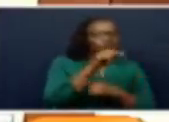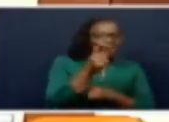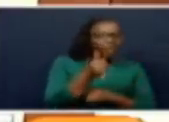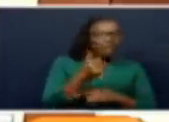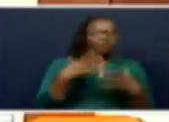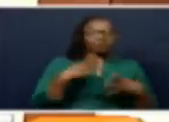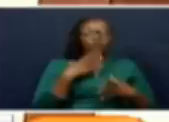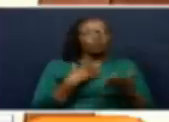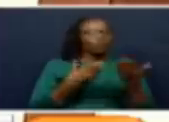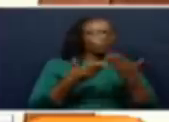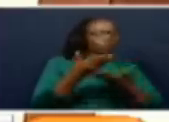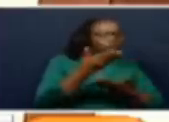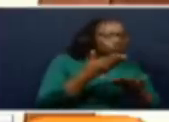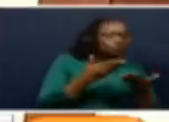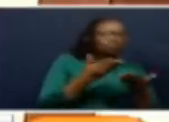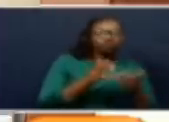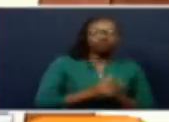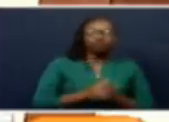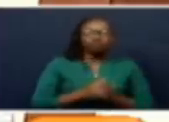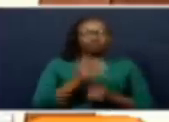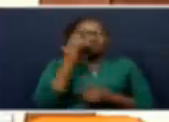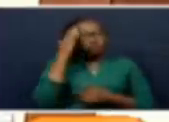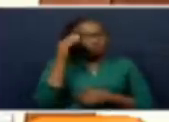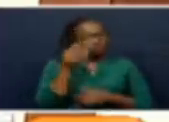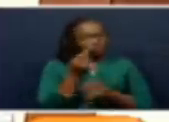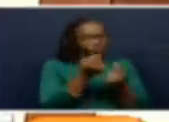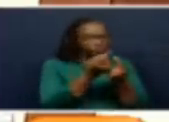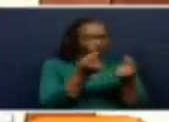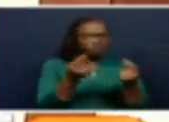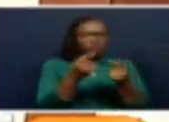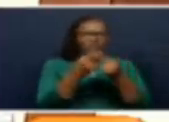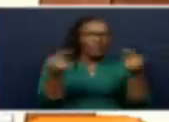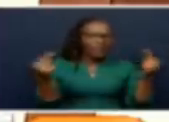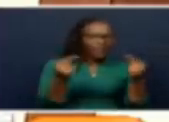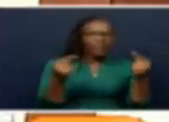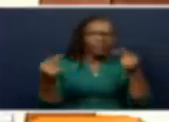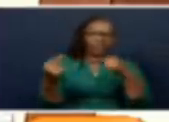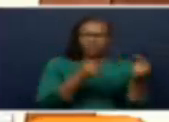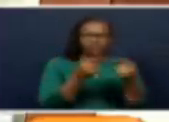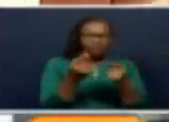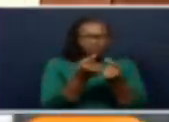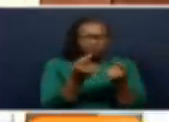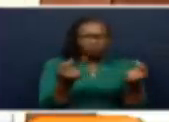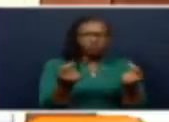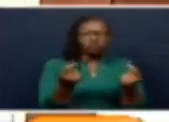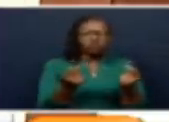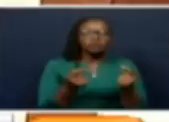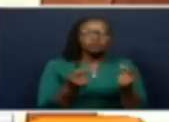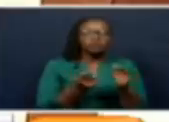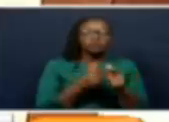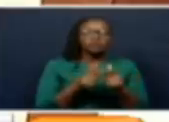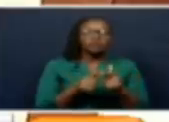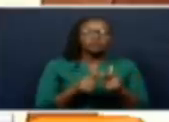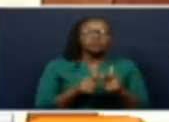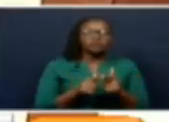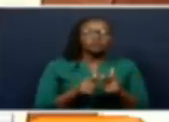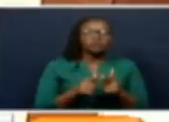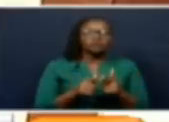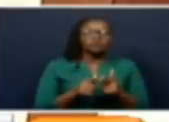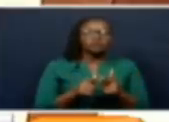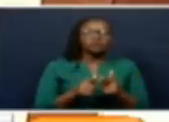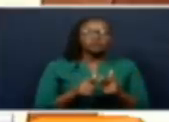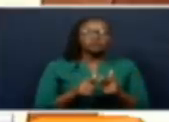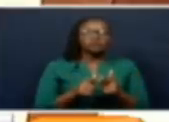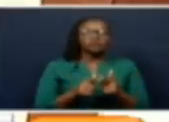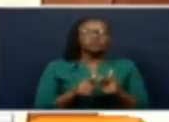others. You know, those small disagreements, deporting people like now like that, people who are